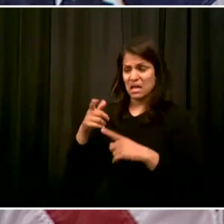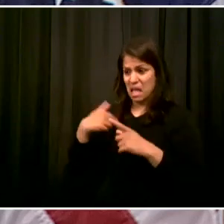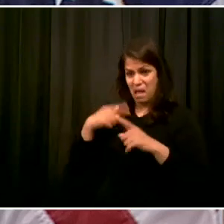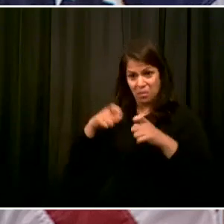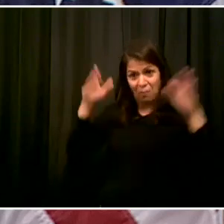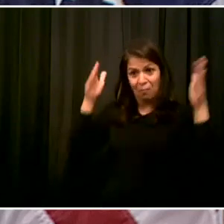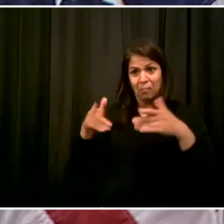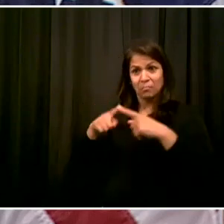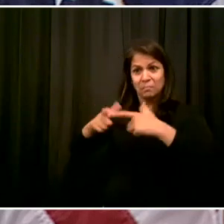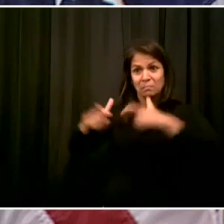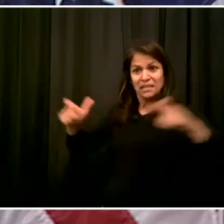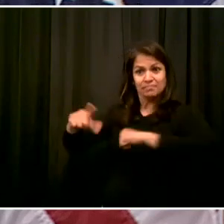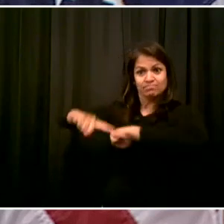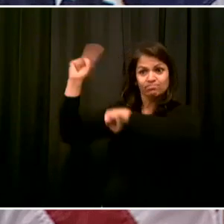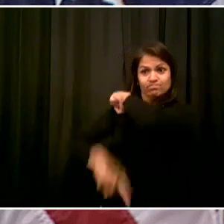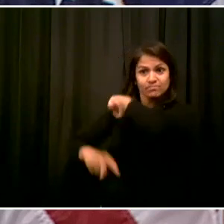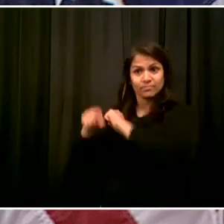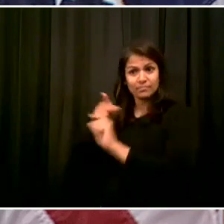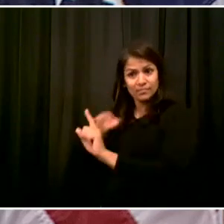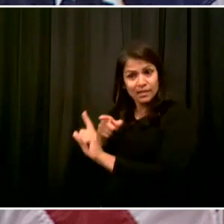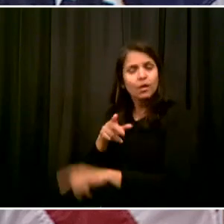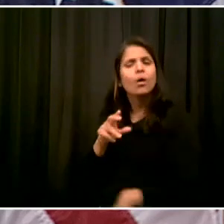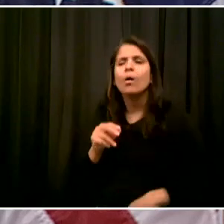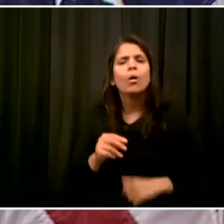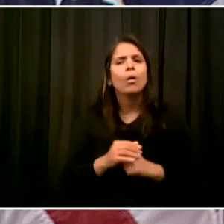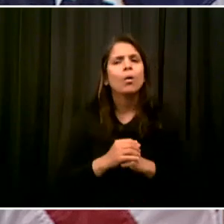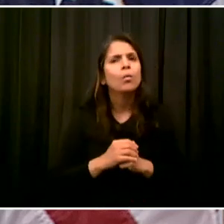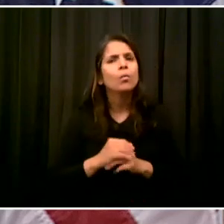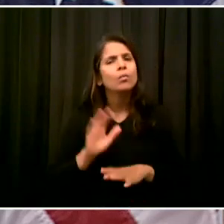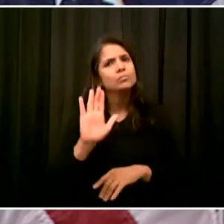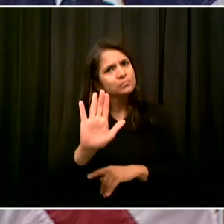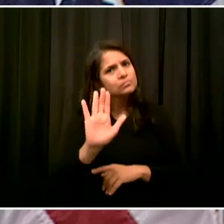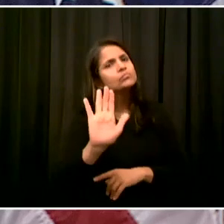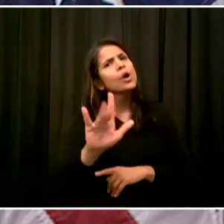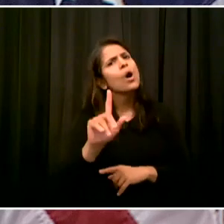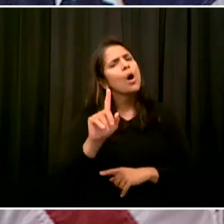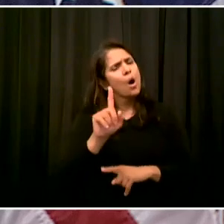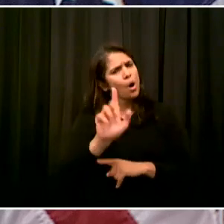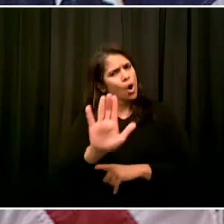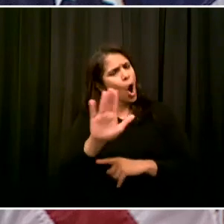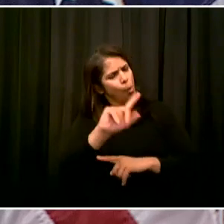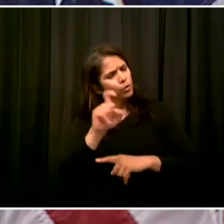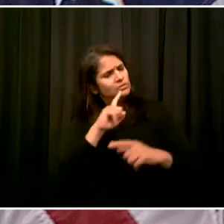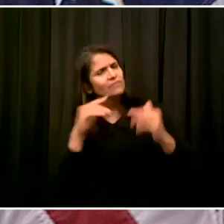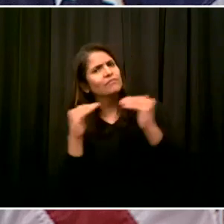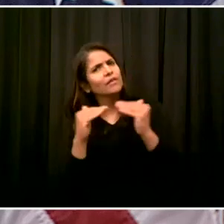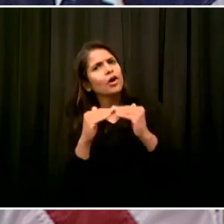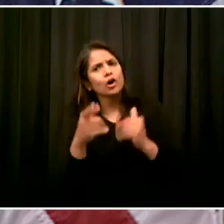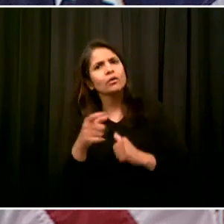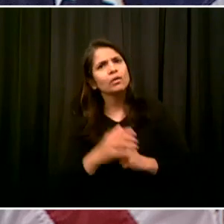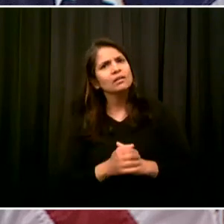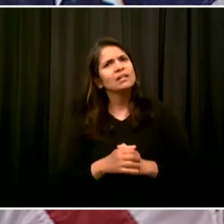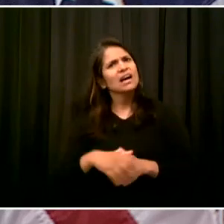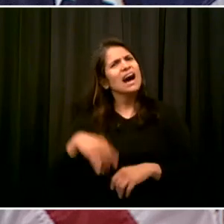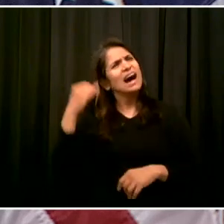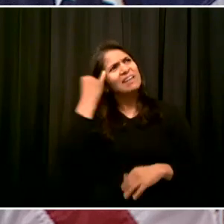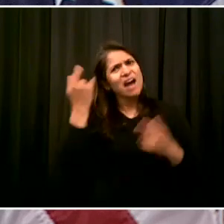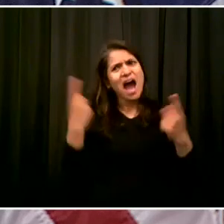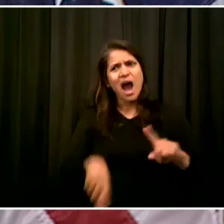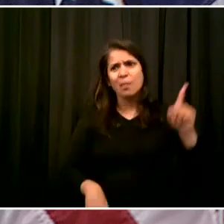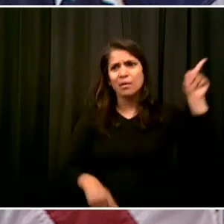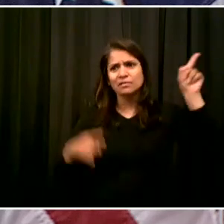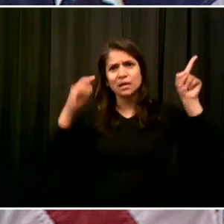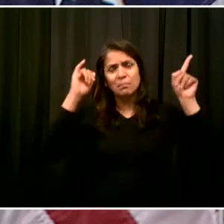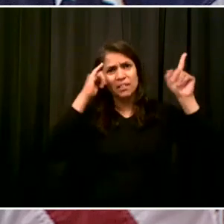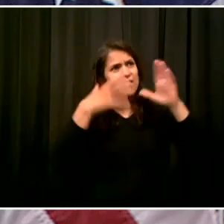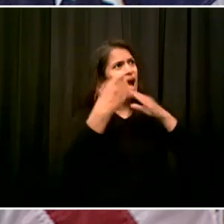If people see in other jurisdictions immediate action, they don't see it here, it's going to be frustrating. Now, here we have a certain approach